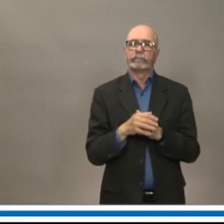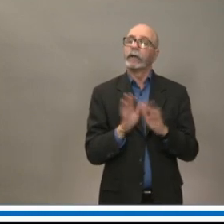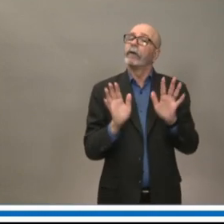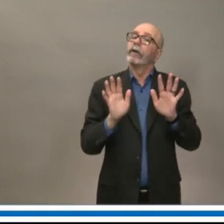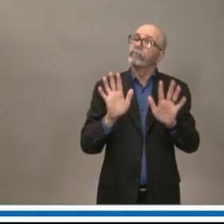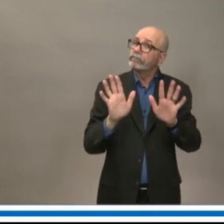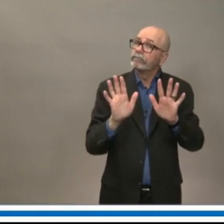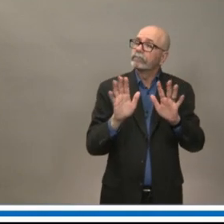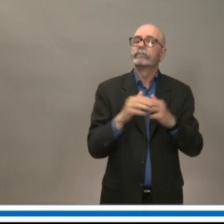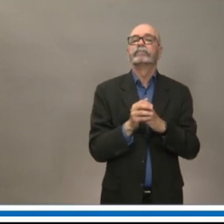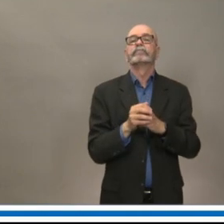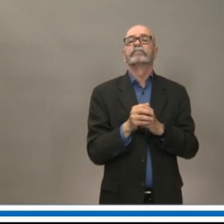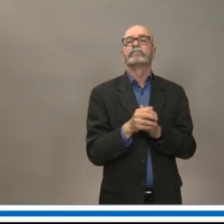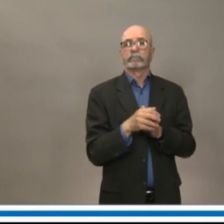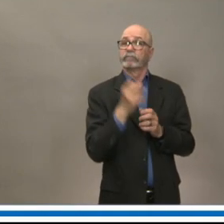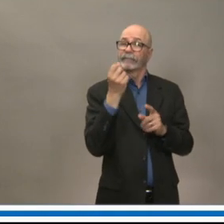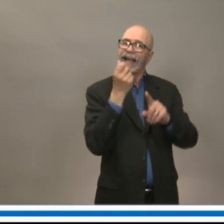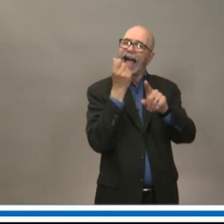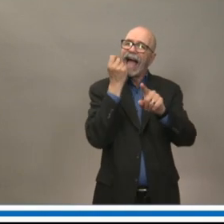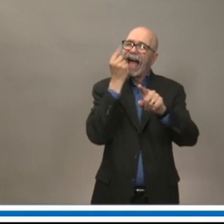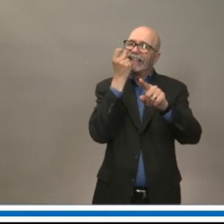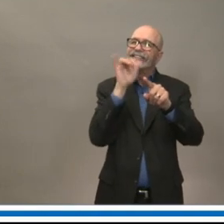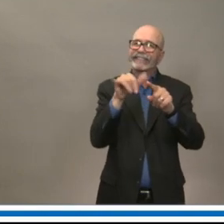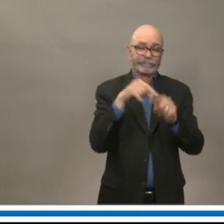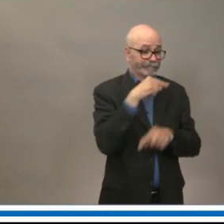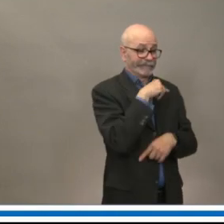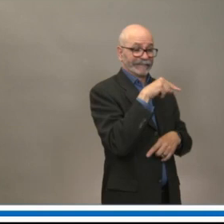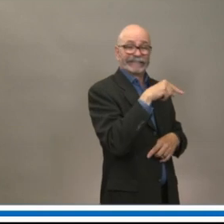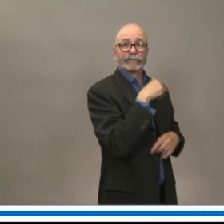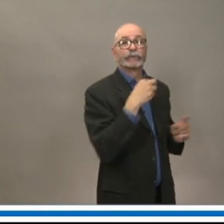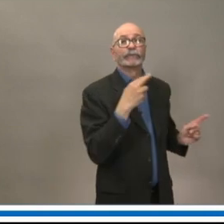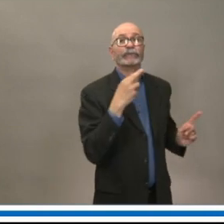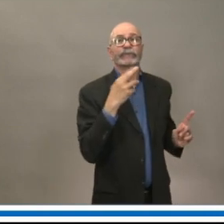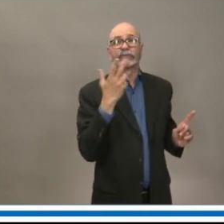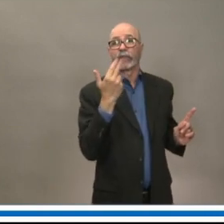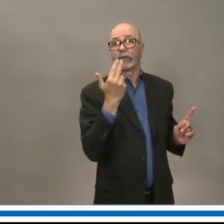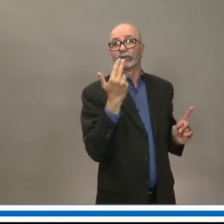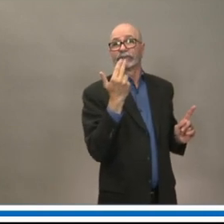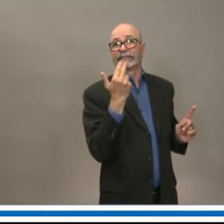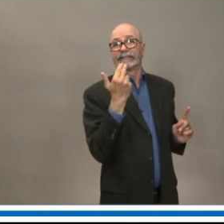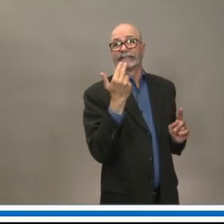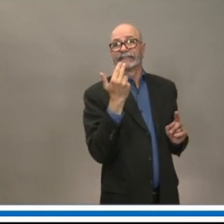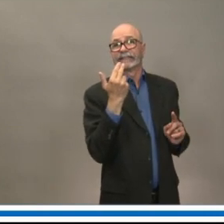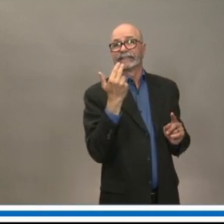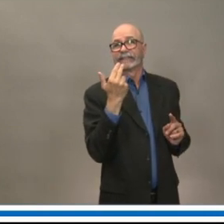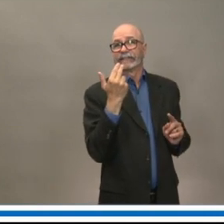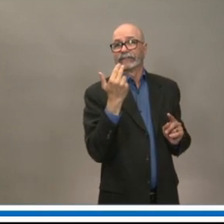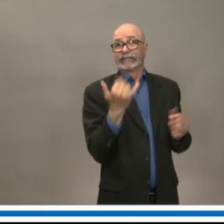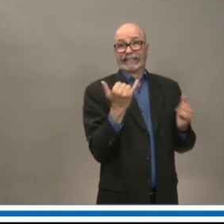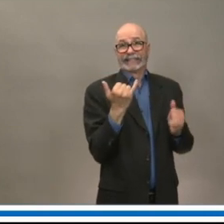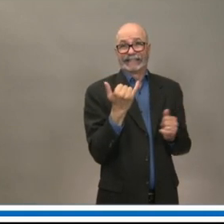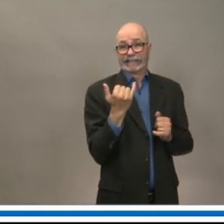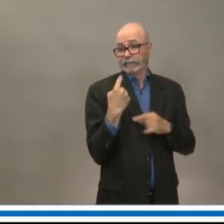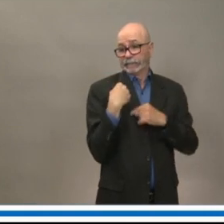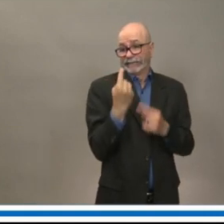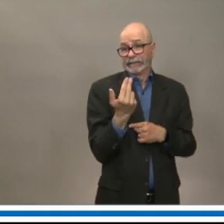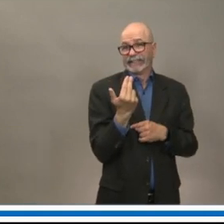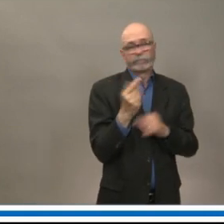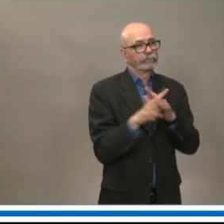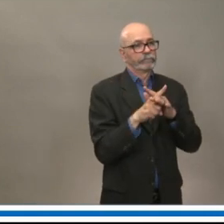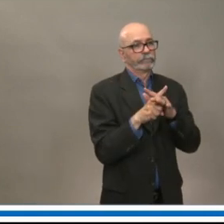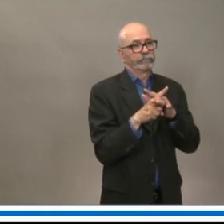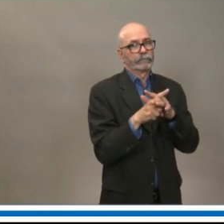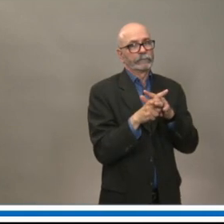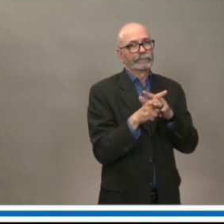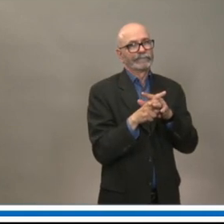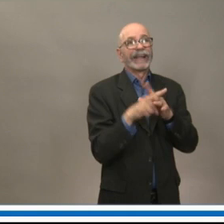was I think it was 13 new cases from Northwood today. So in our overall numbers of